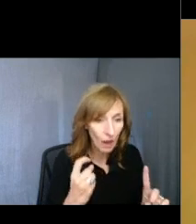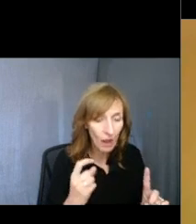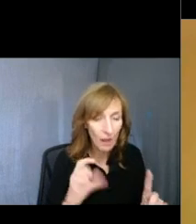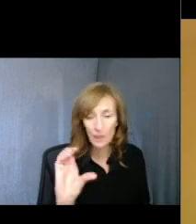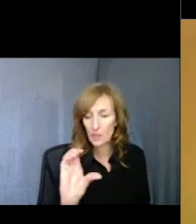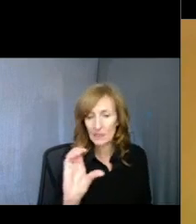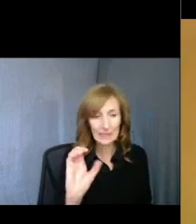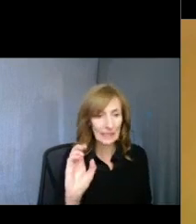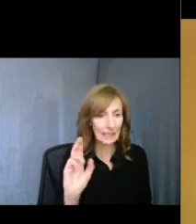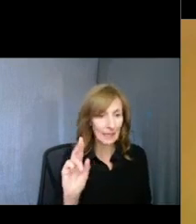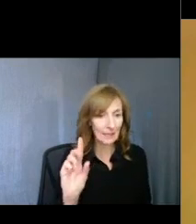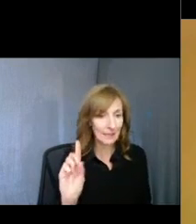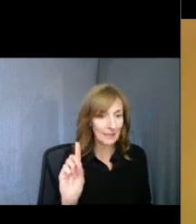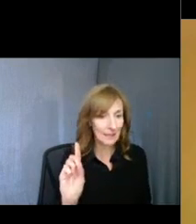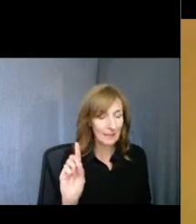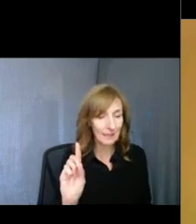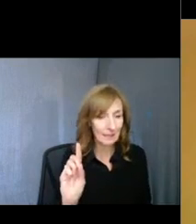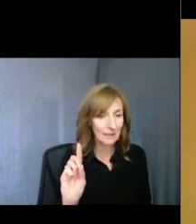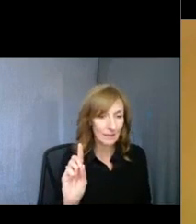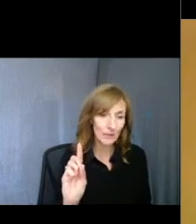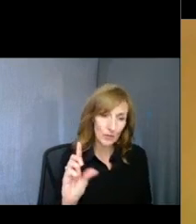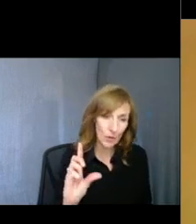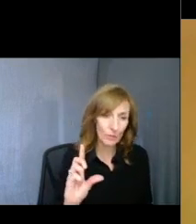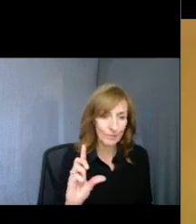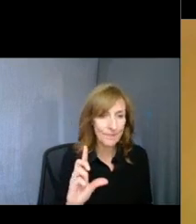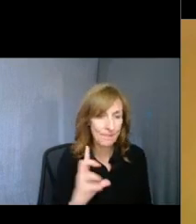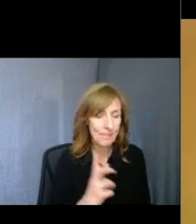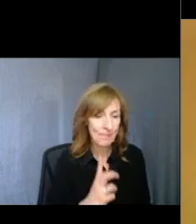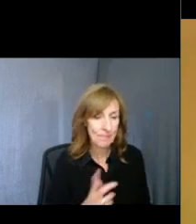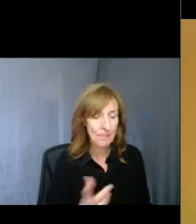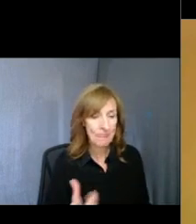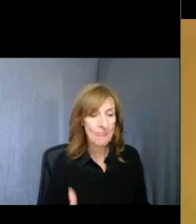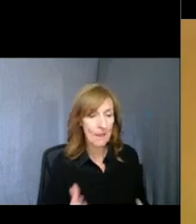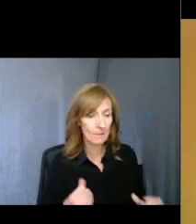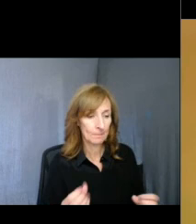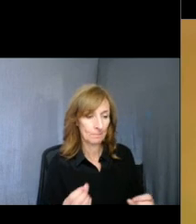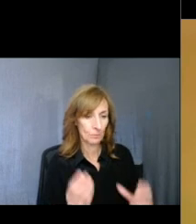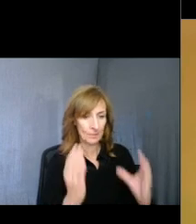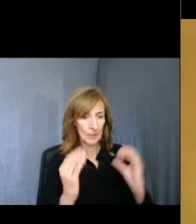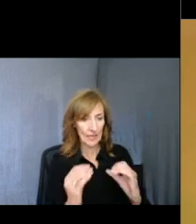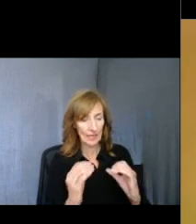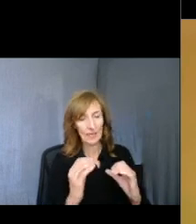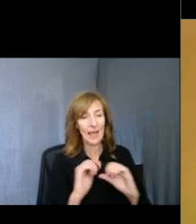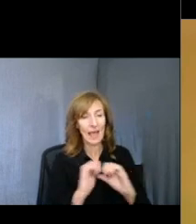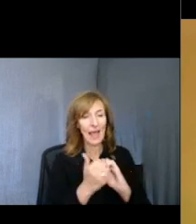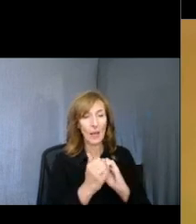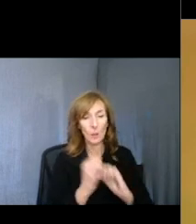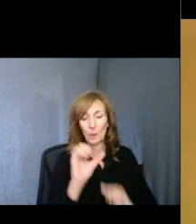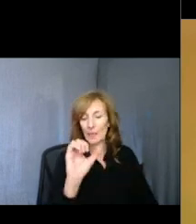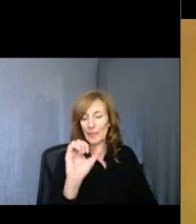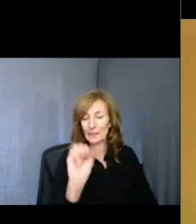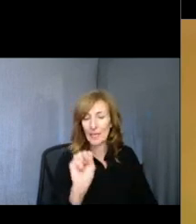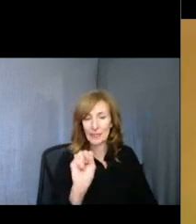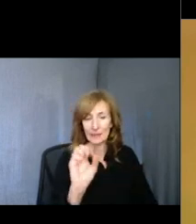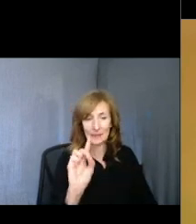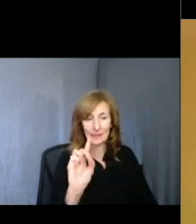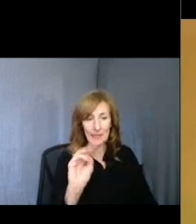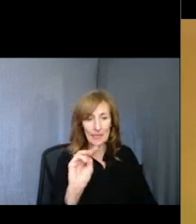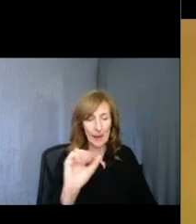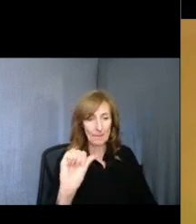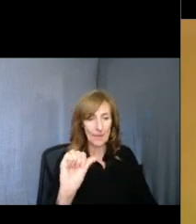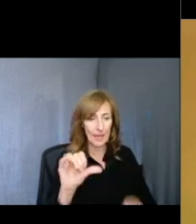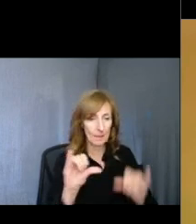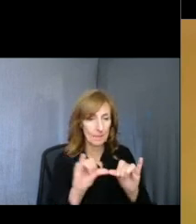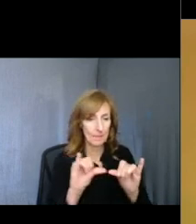other problems. Okay. How is SDMA measured? It is measured in the